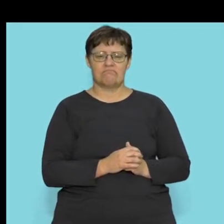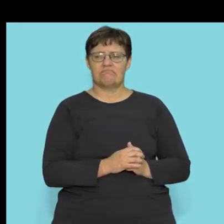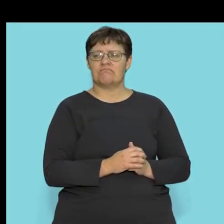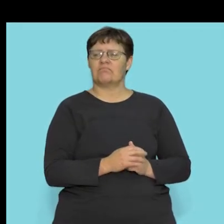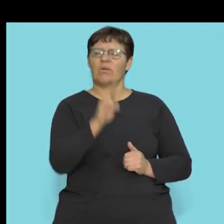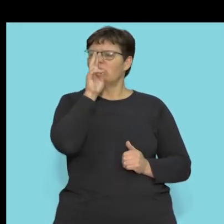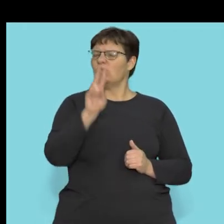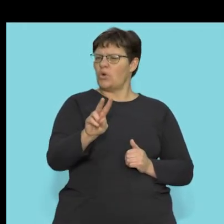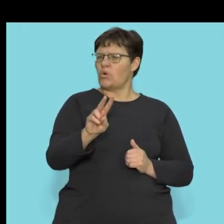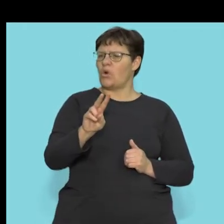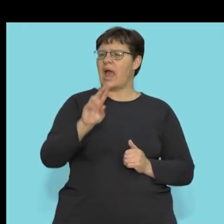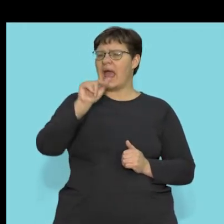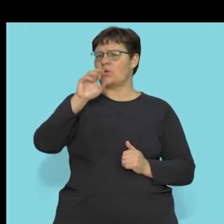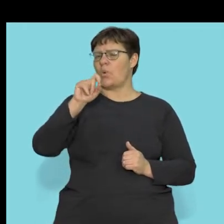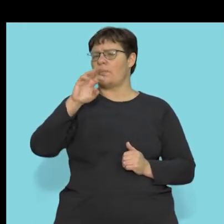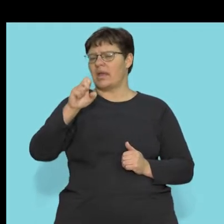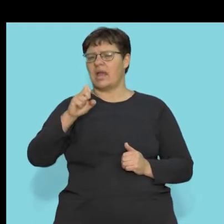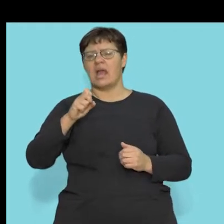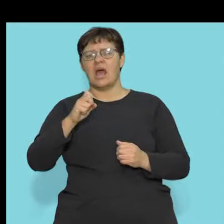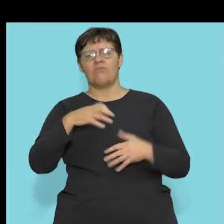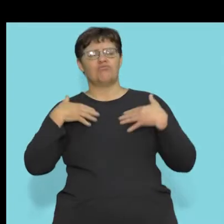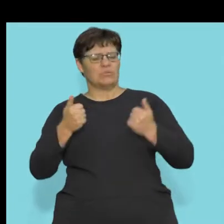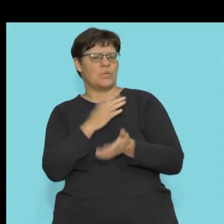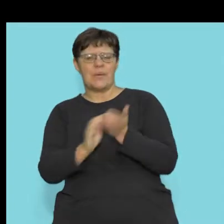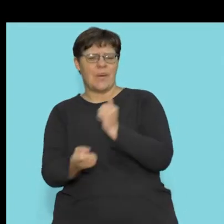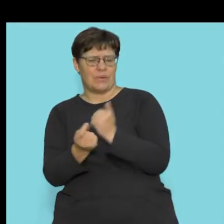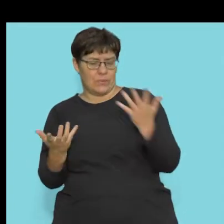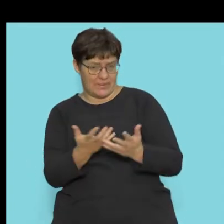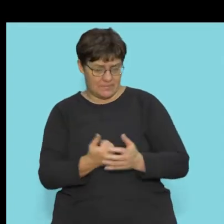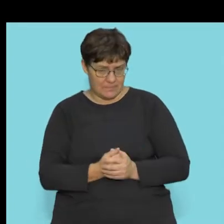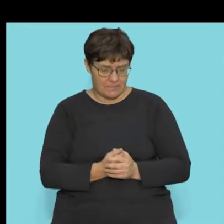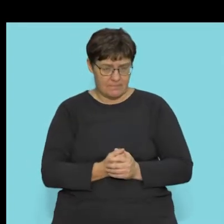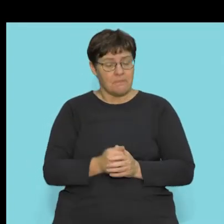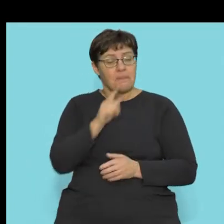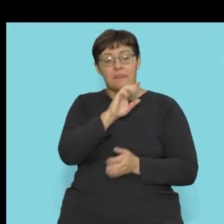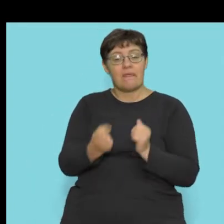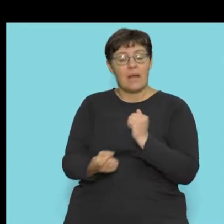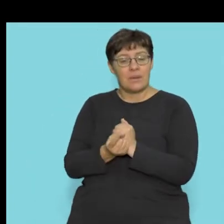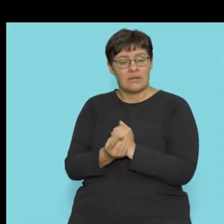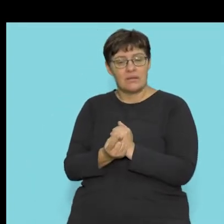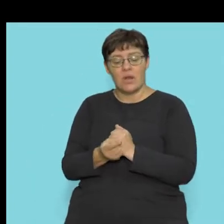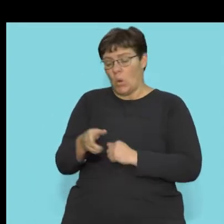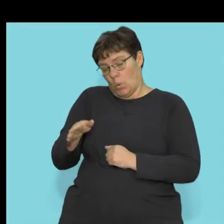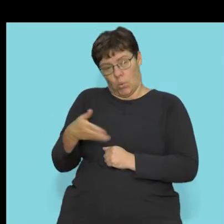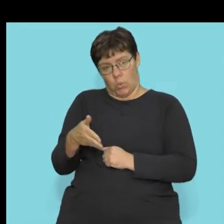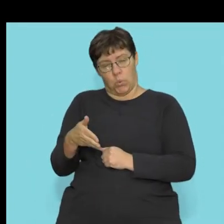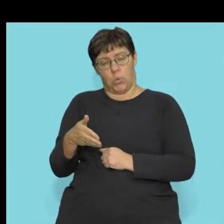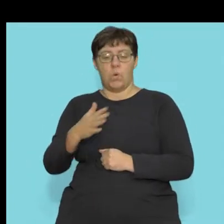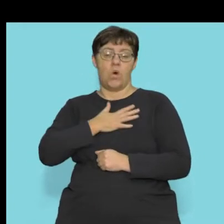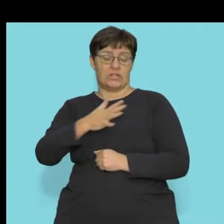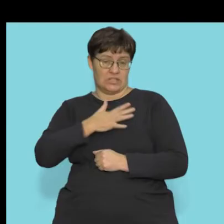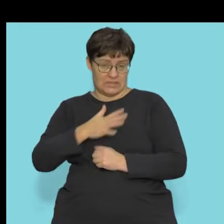let's look at anaerobic respiration and where it takes place. Again, as I mentioned, this takes place in the absence of